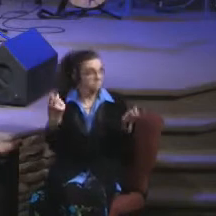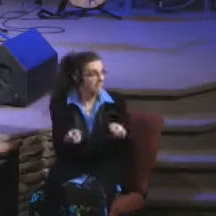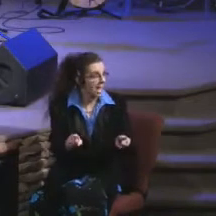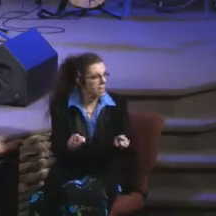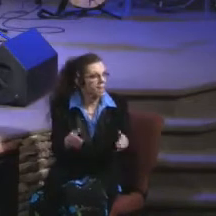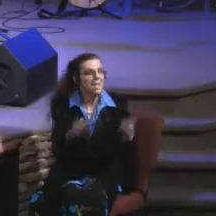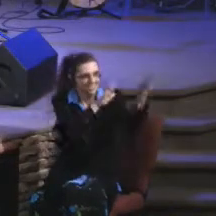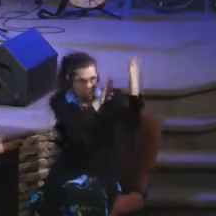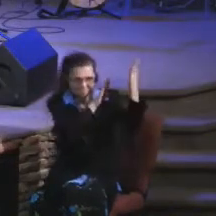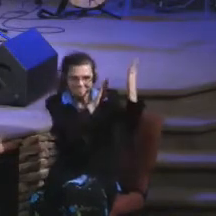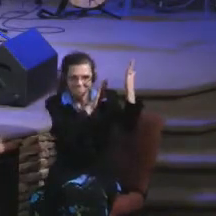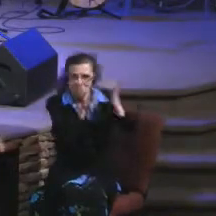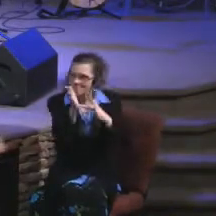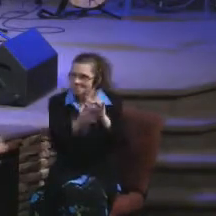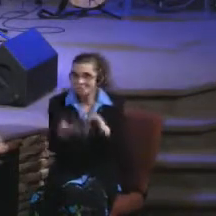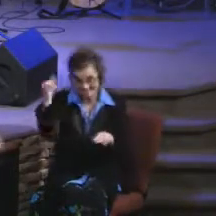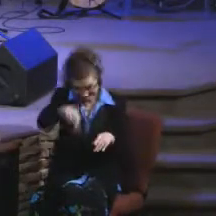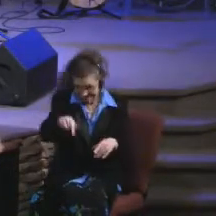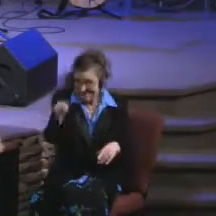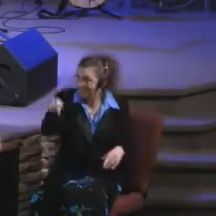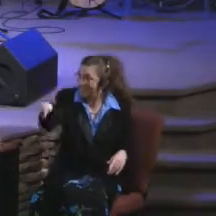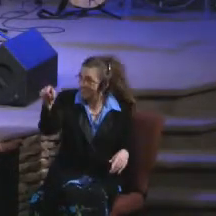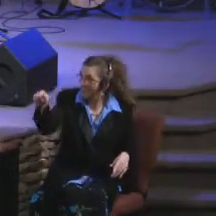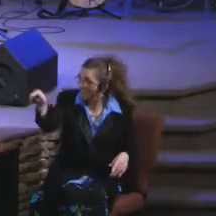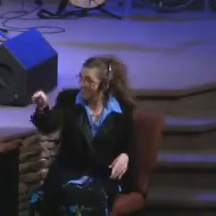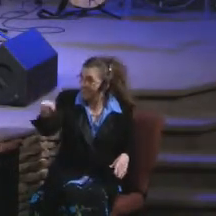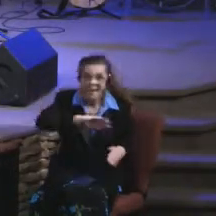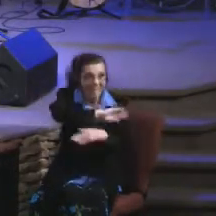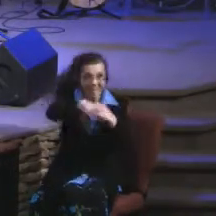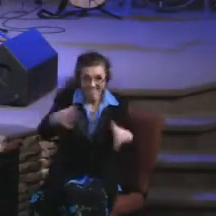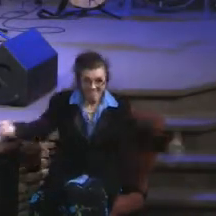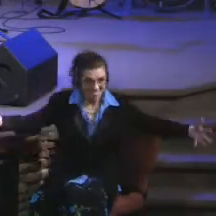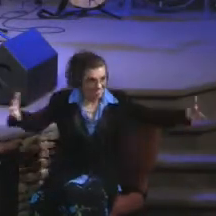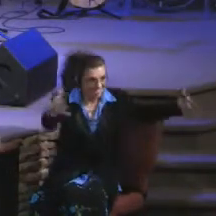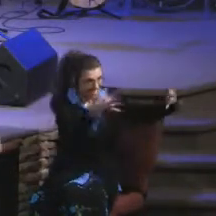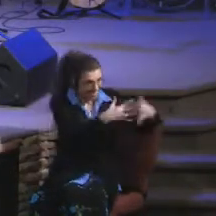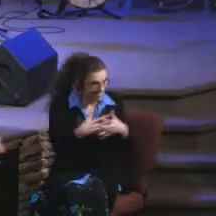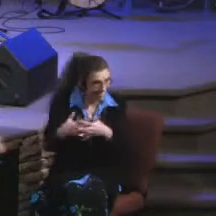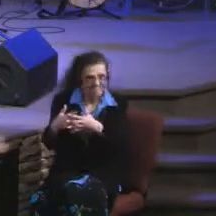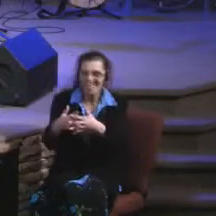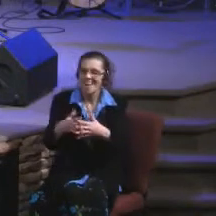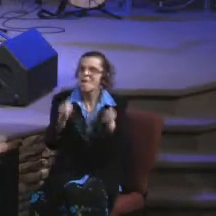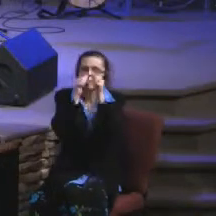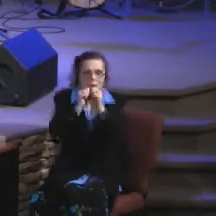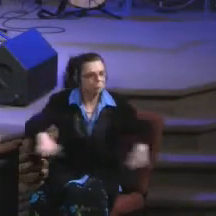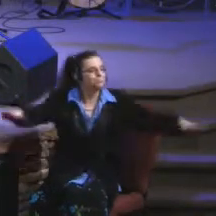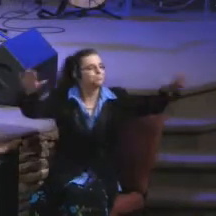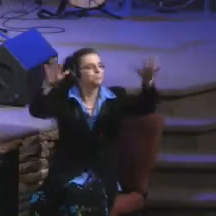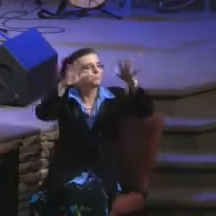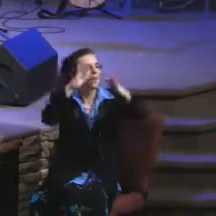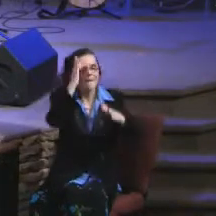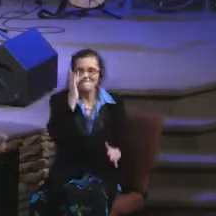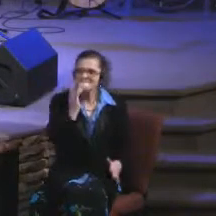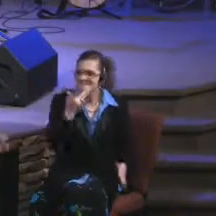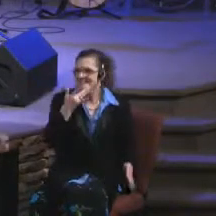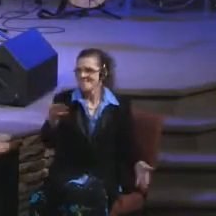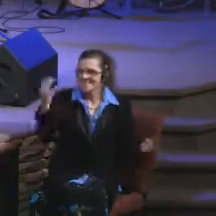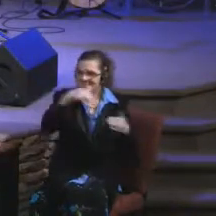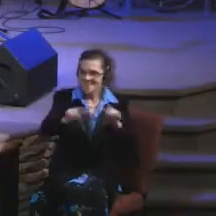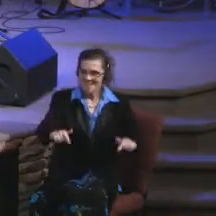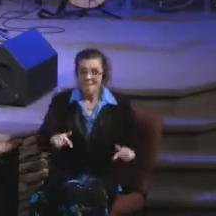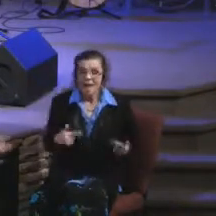presence of Jesus. Whenever Jesus is in the house, amen, all of these things will culminate for us, and we will have blessings and we will have favor in our life